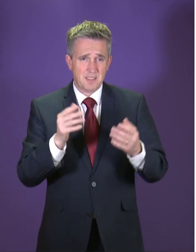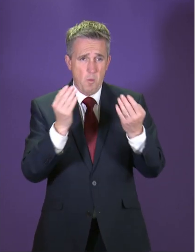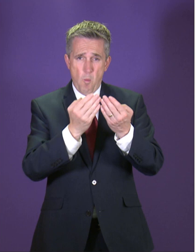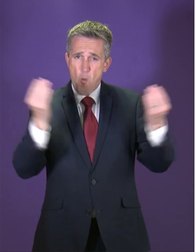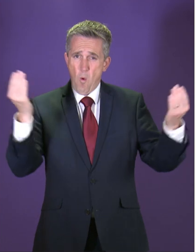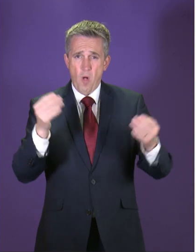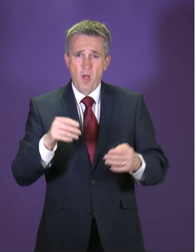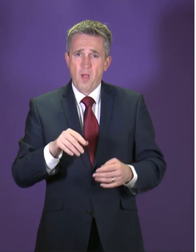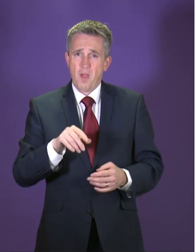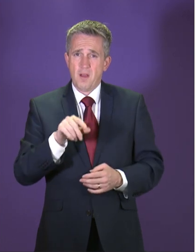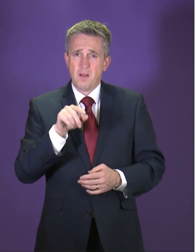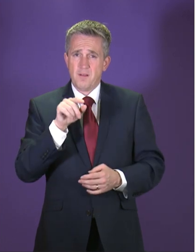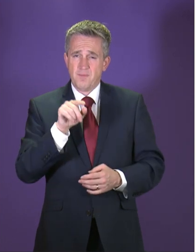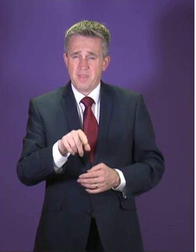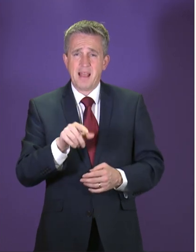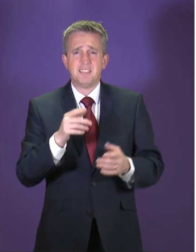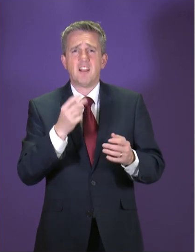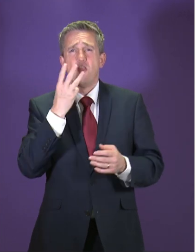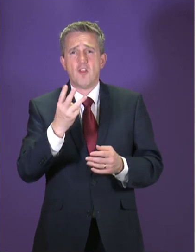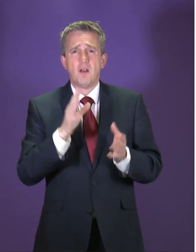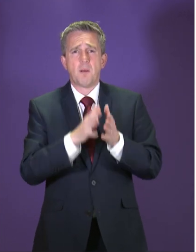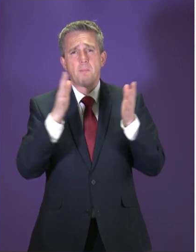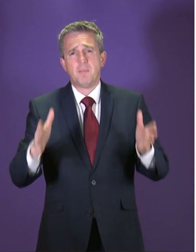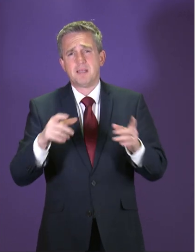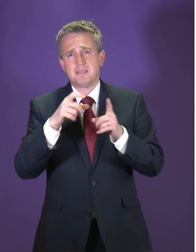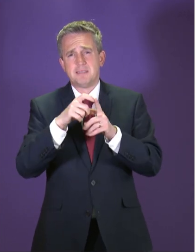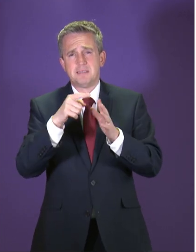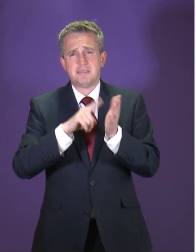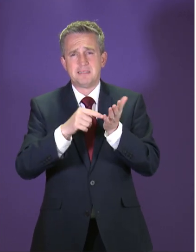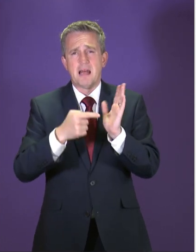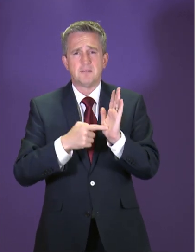It's the third biggest delta in the world.